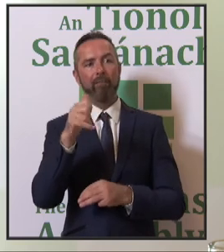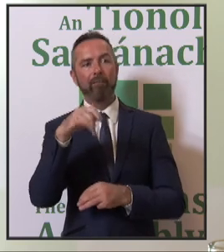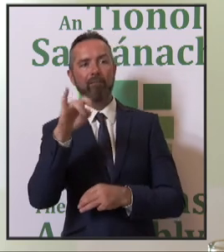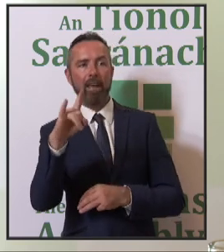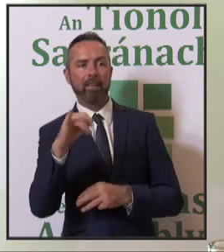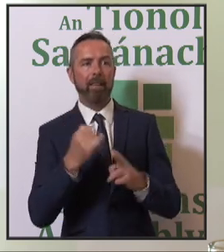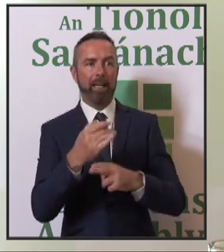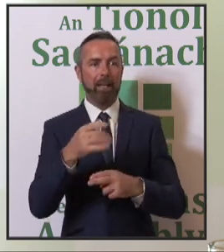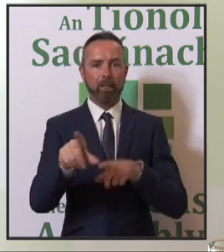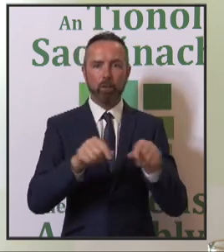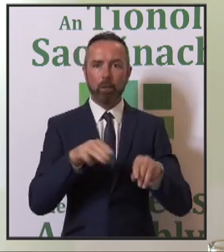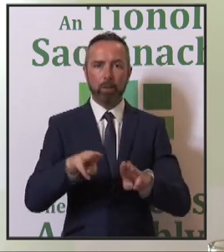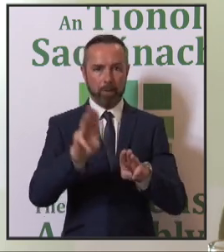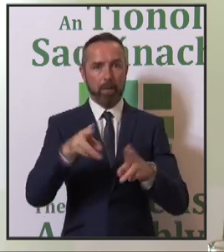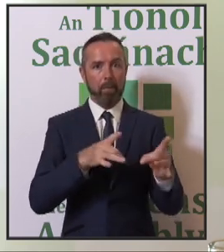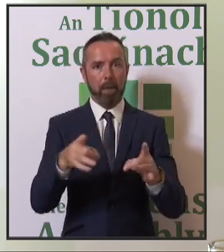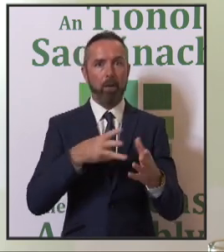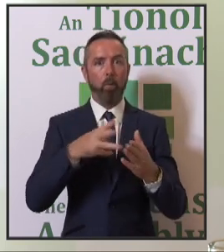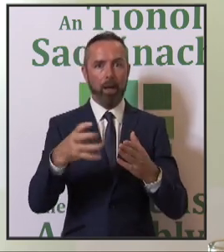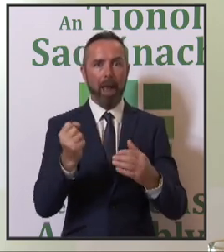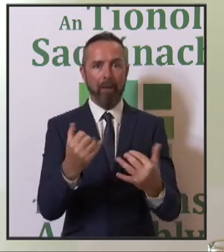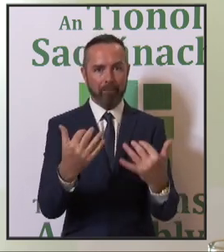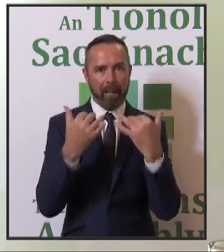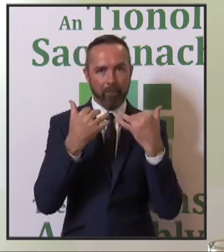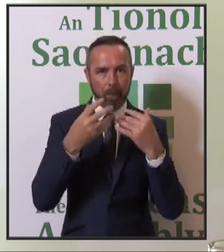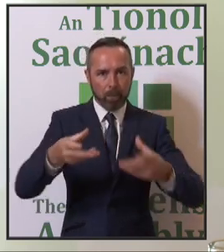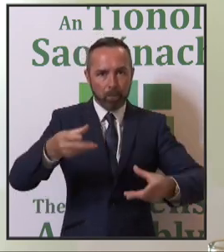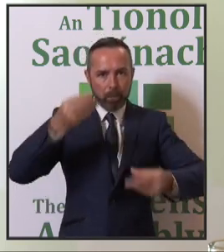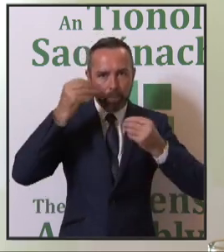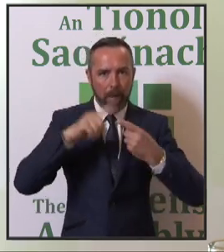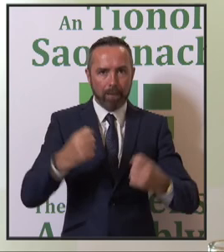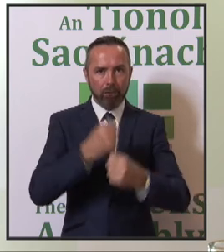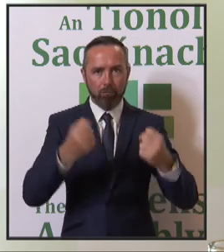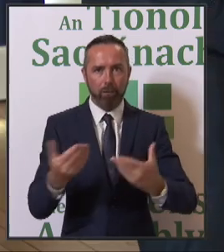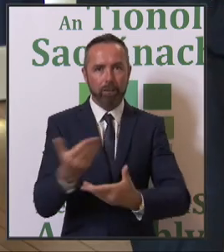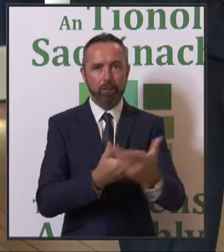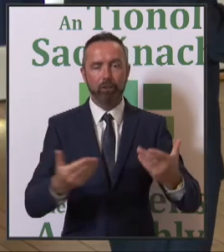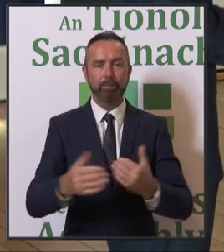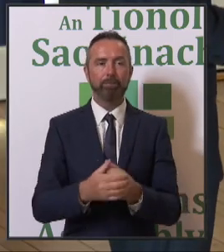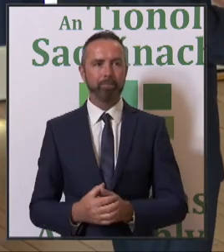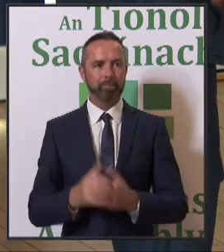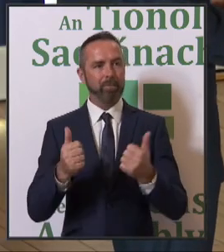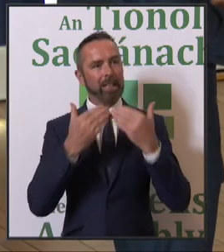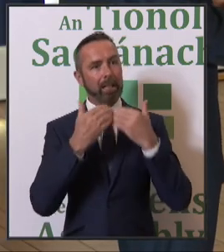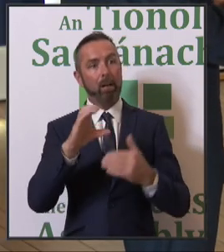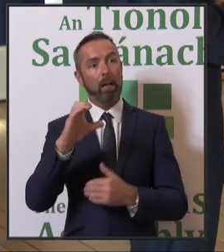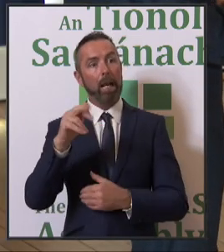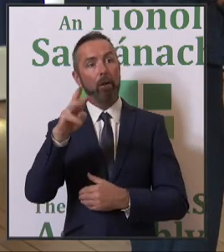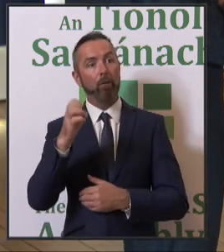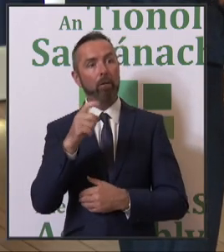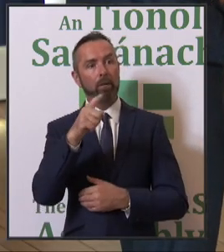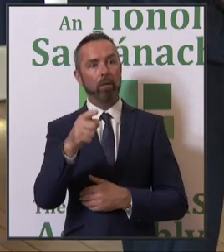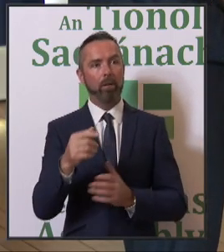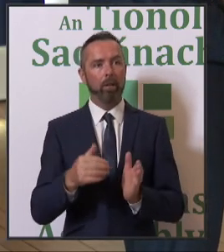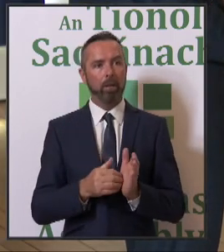the choices that people can make when they've had the chance of having a good proper discussion. Thank you. Claire? Yes, I